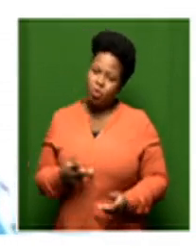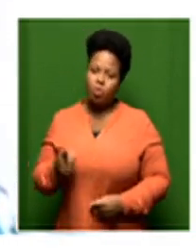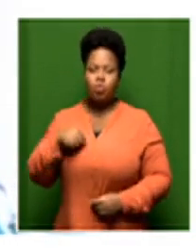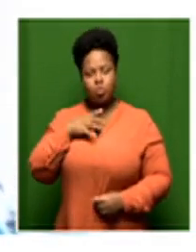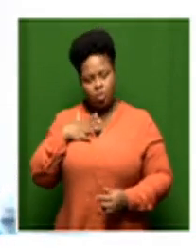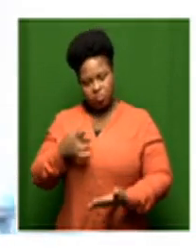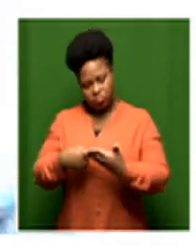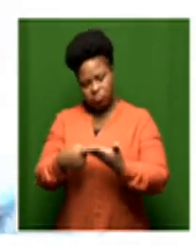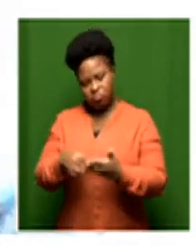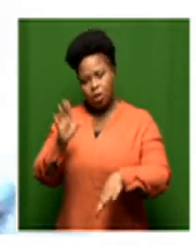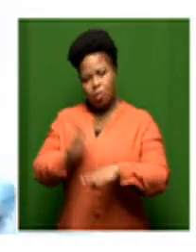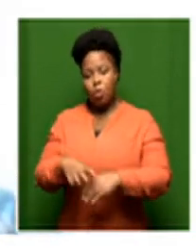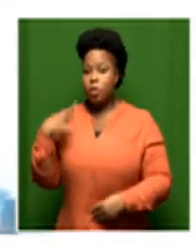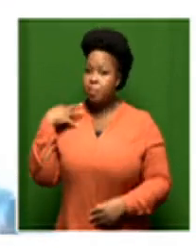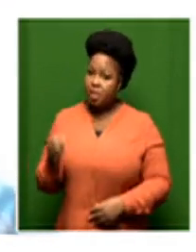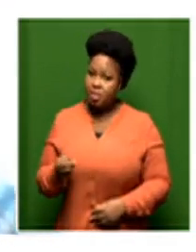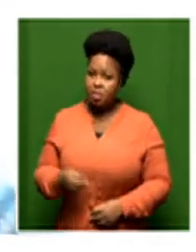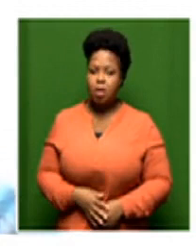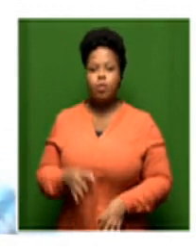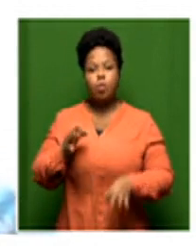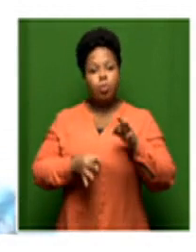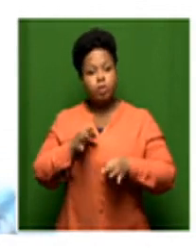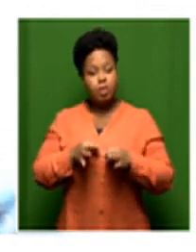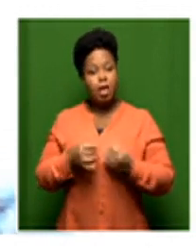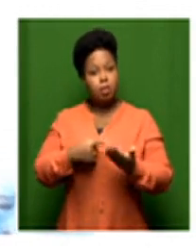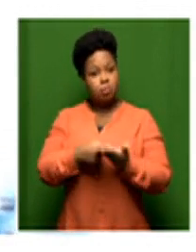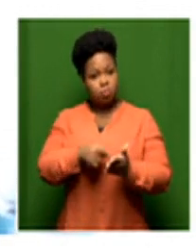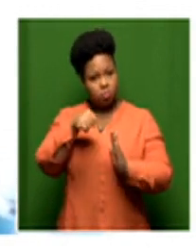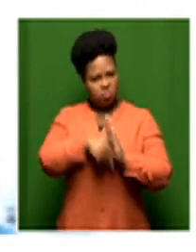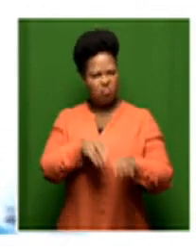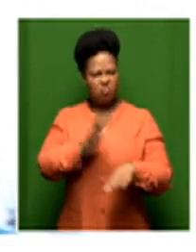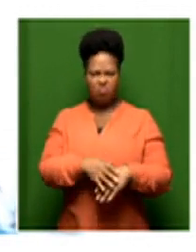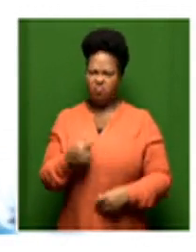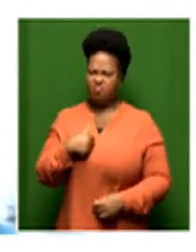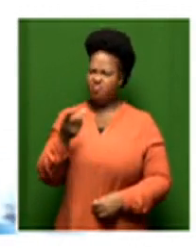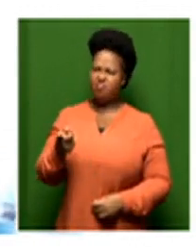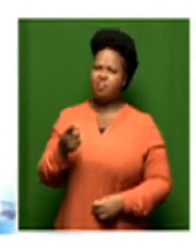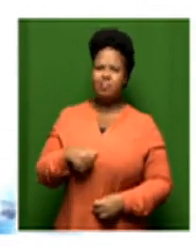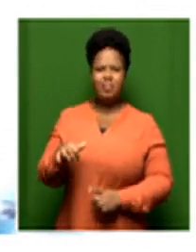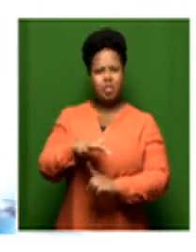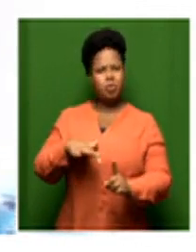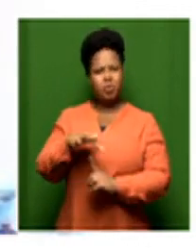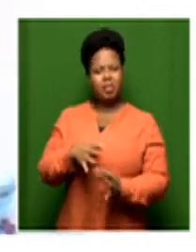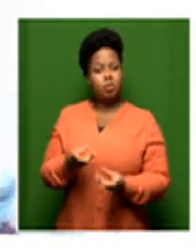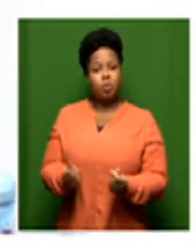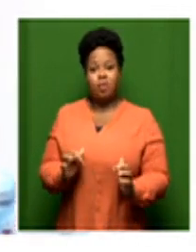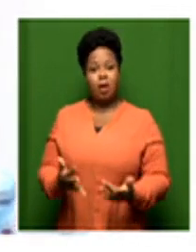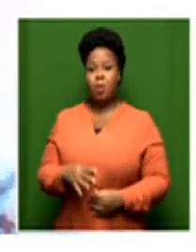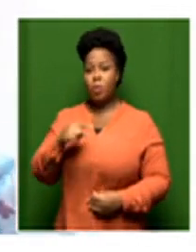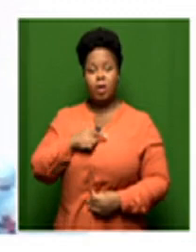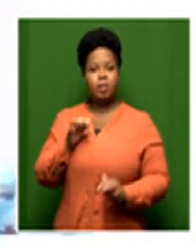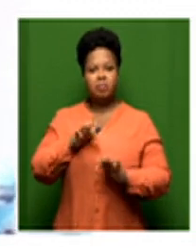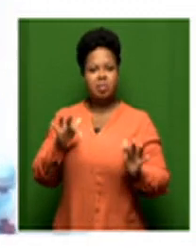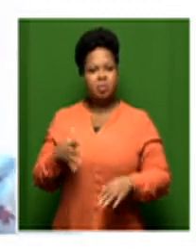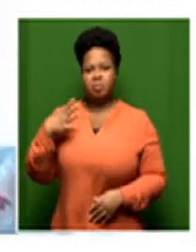want a conversation with the minister, firstly a political conversation, to say how do we deal with this situation? Because if people